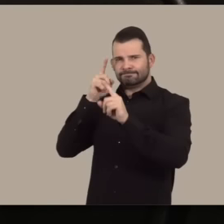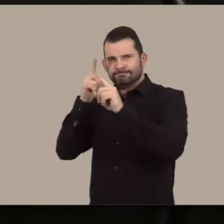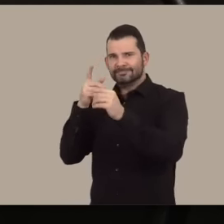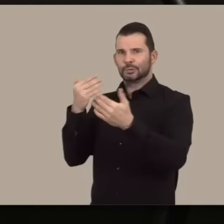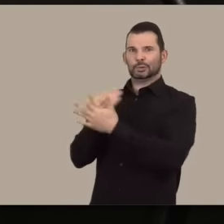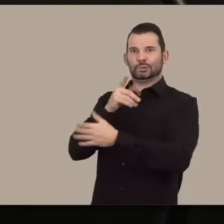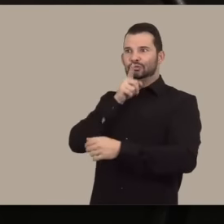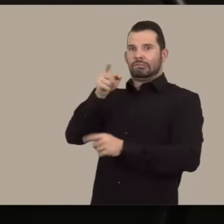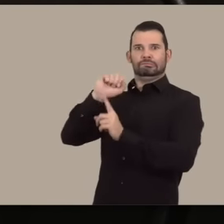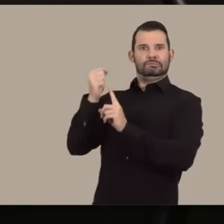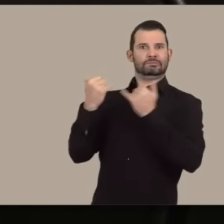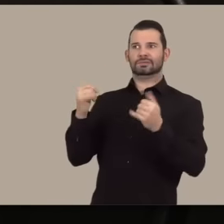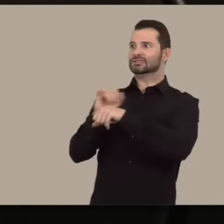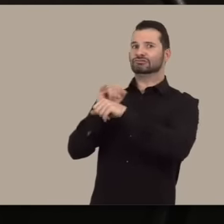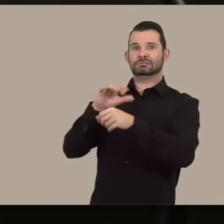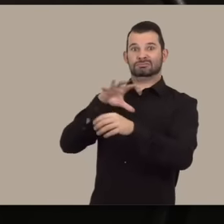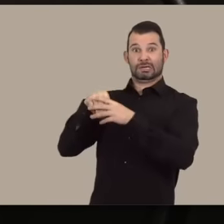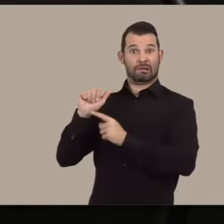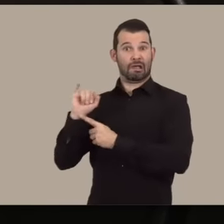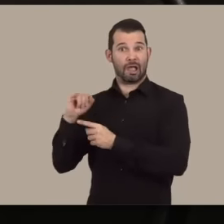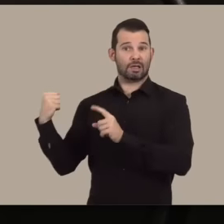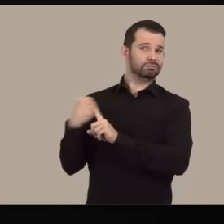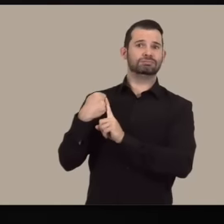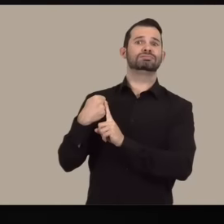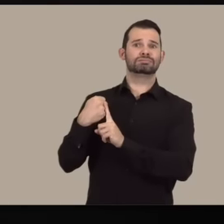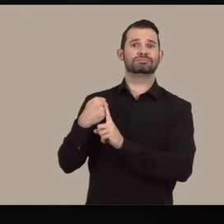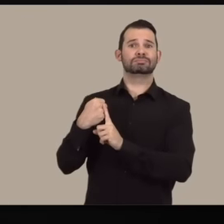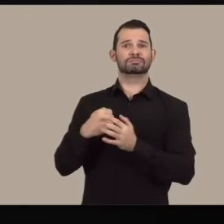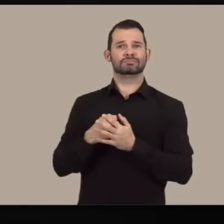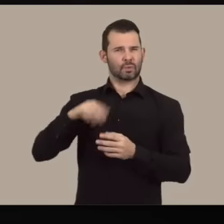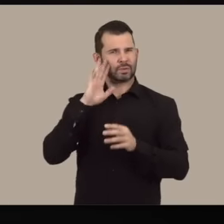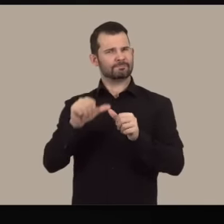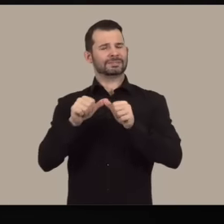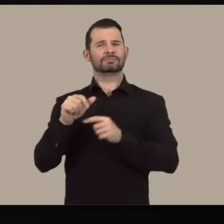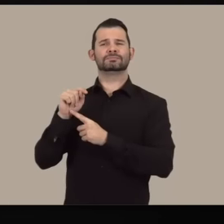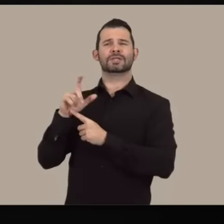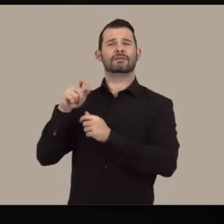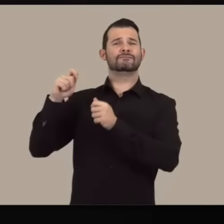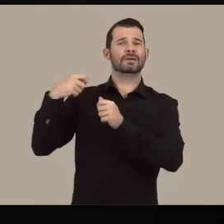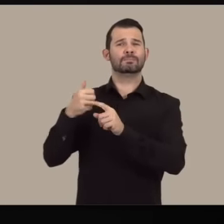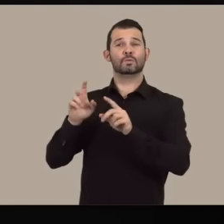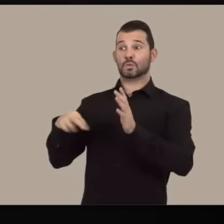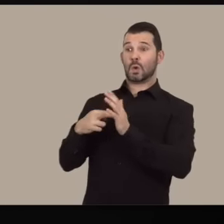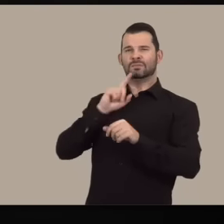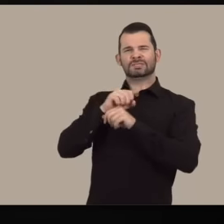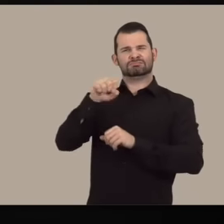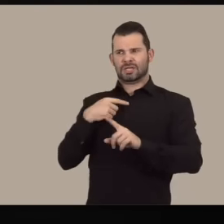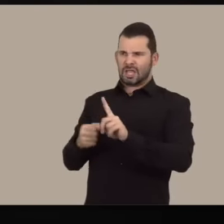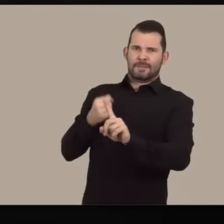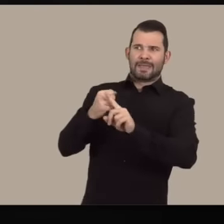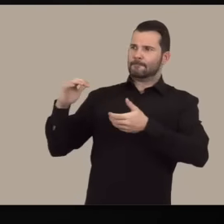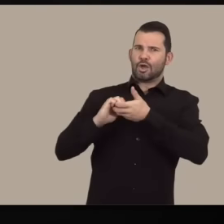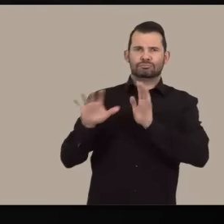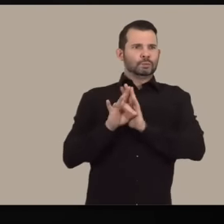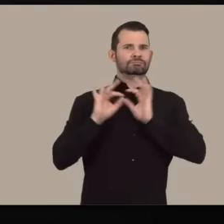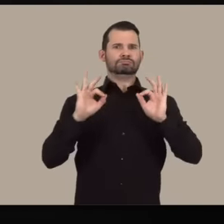realities of our industry, including AI. We will maintain Telefilm's role as an impactful partner of